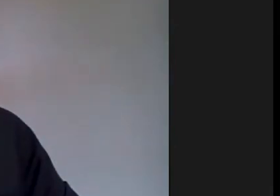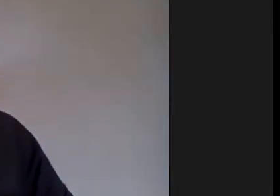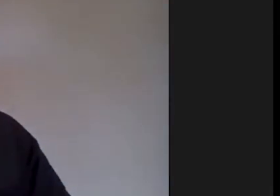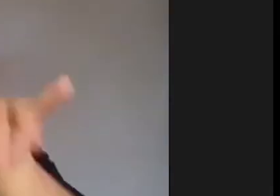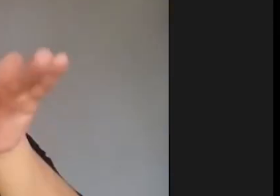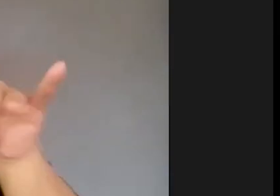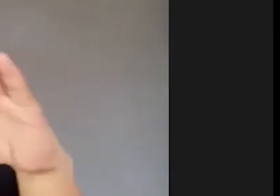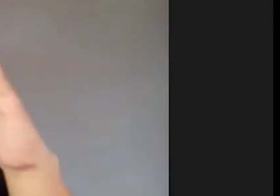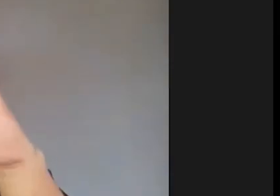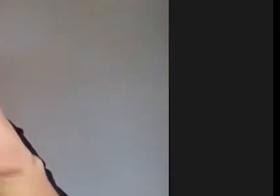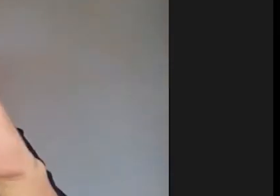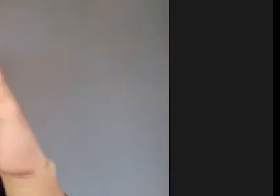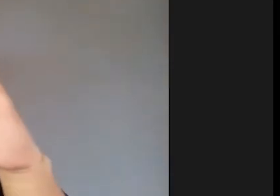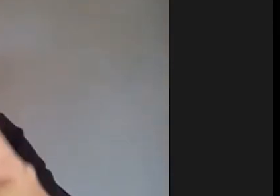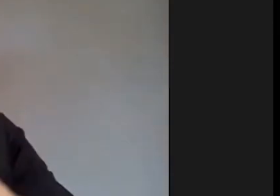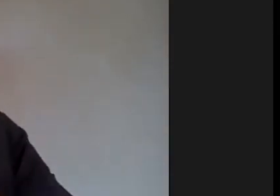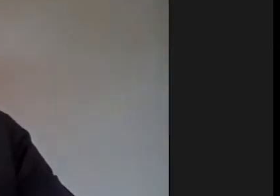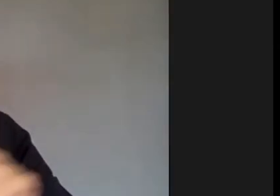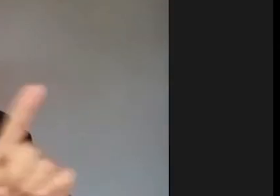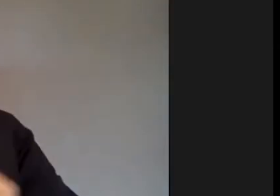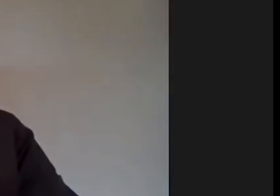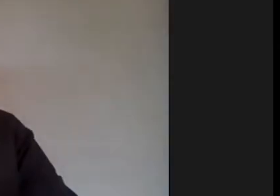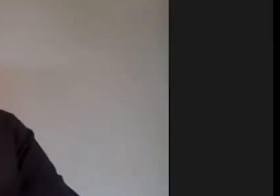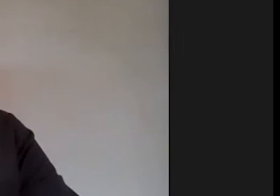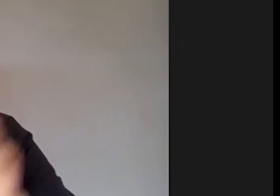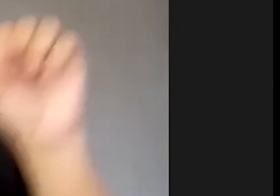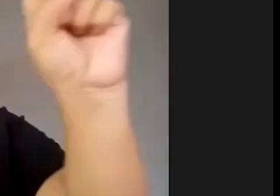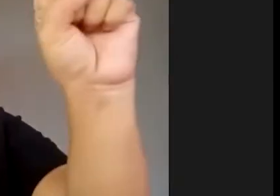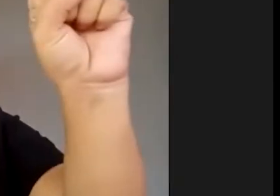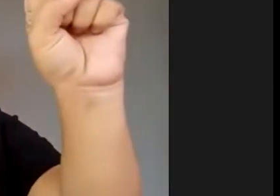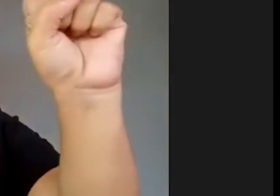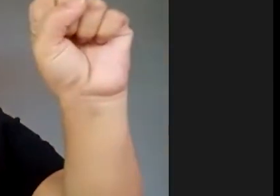remember S becomes NP plus VP?